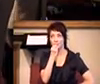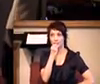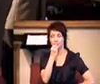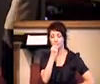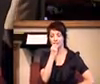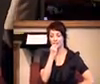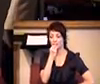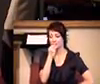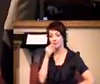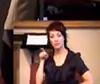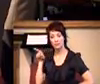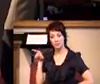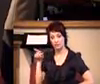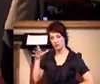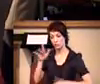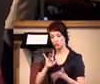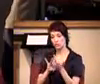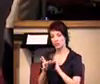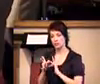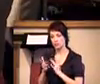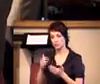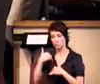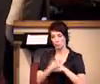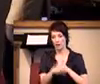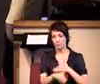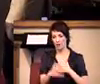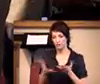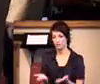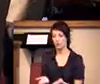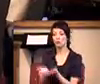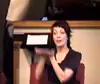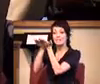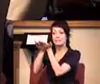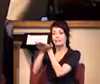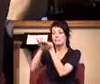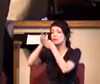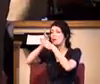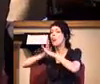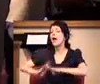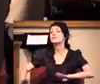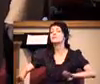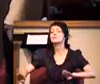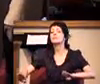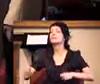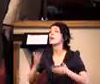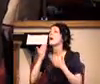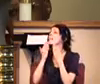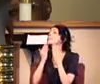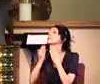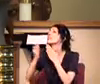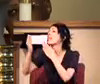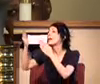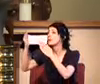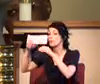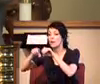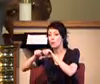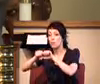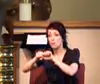He took the bread, he raised it, blessed it, gave thanks for it, and he broke